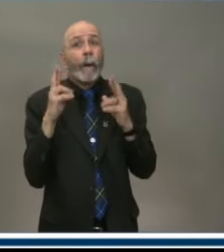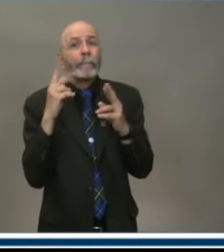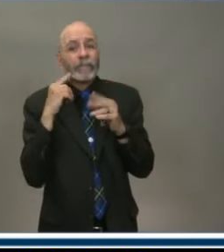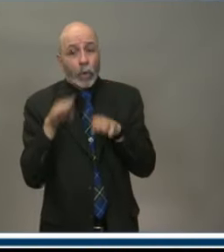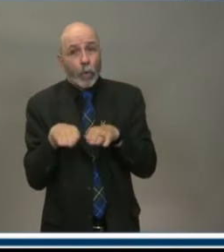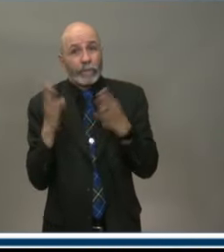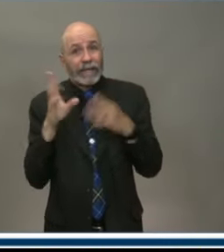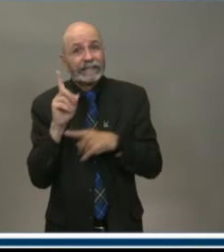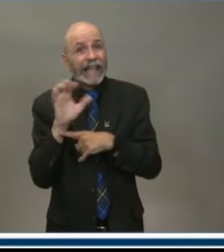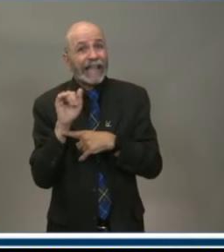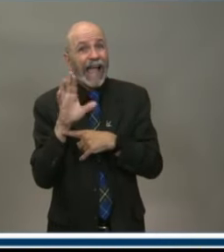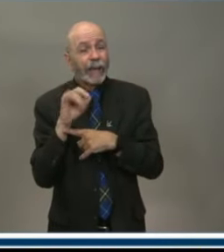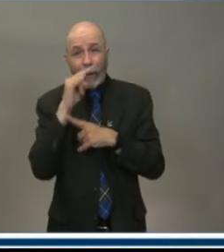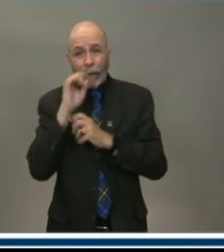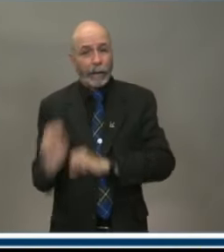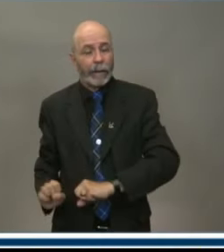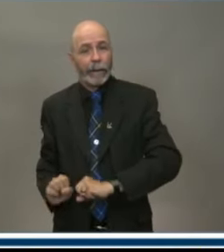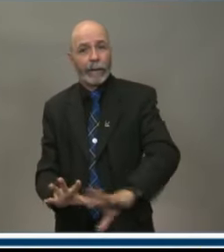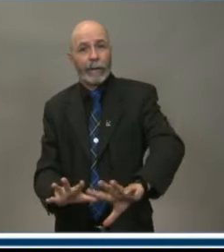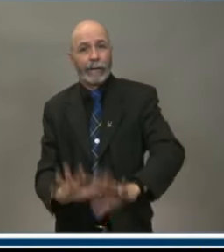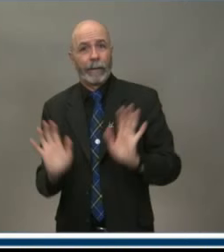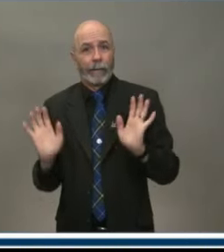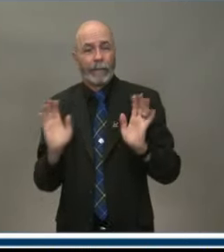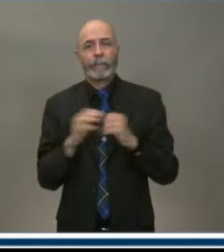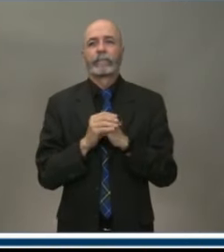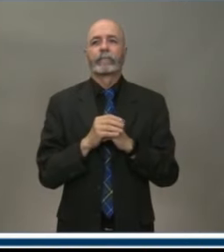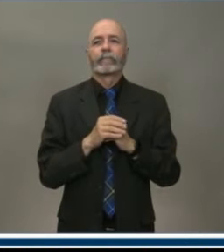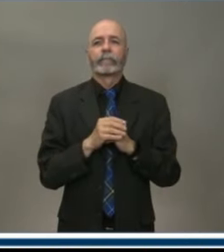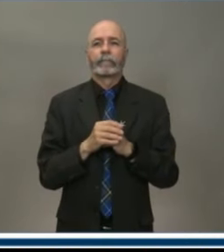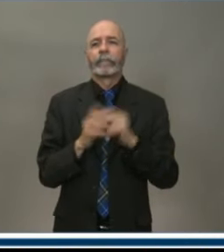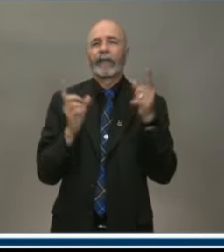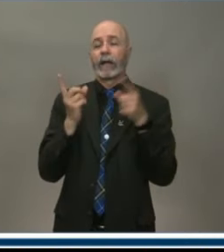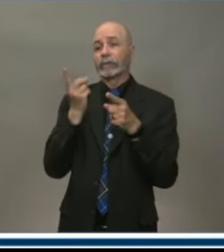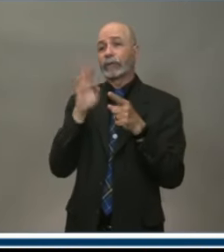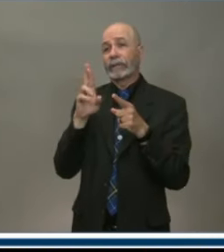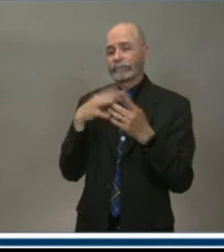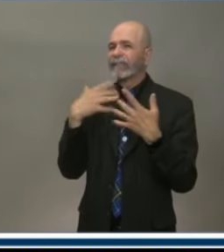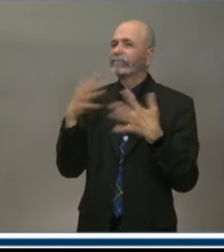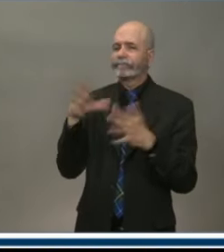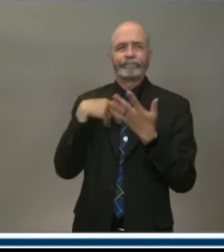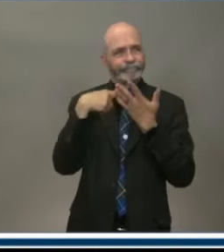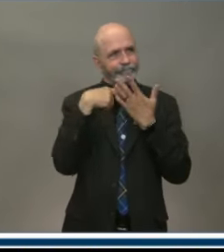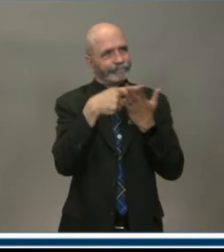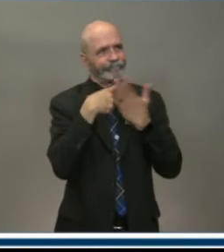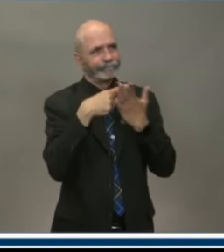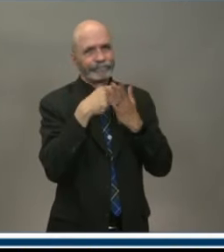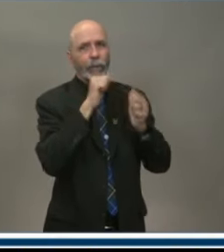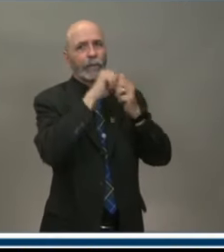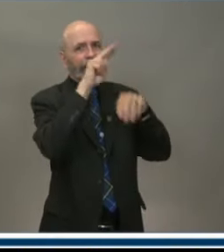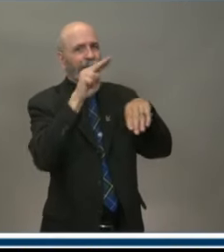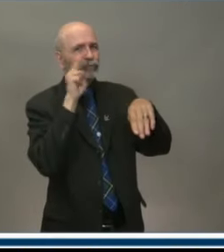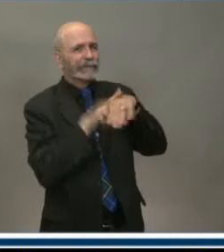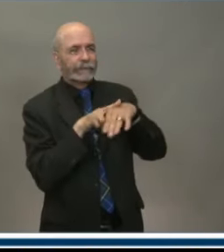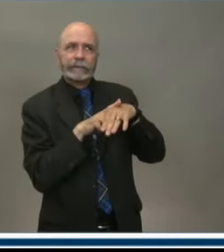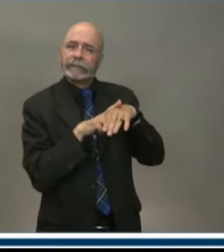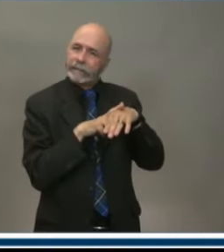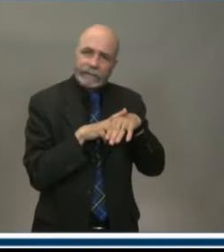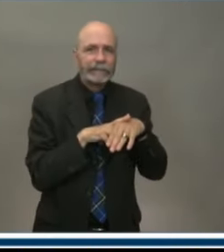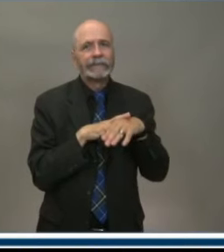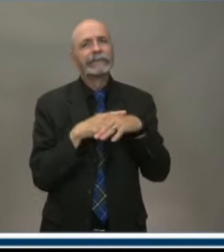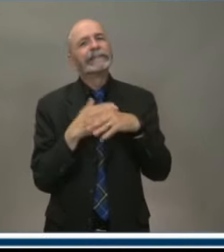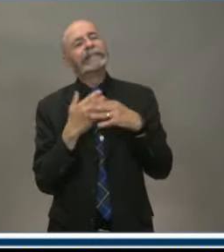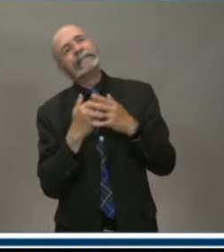how schools and daycares are included, that's part of our national conversations around. There is some emerging evidence around